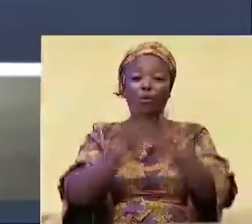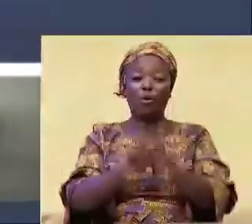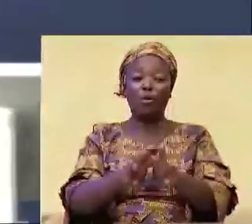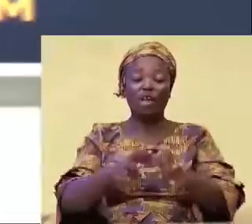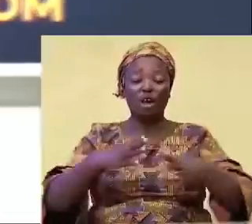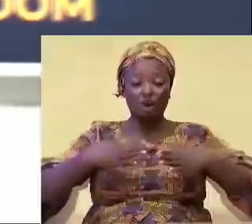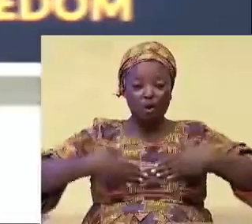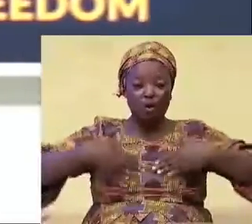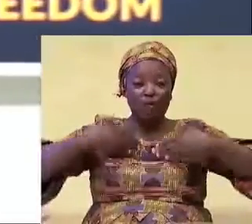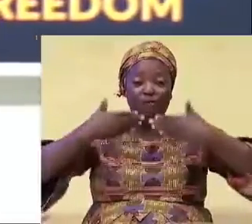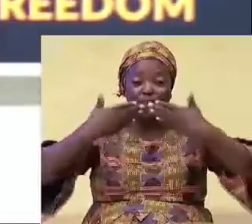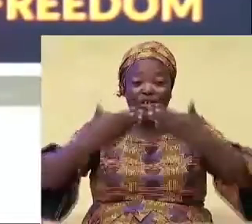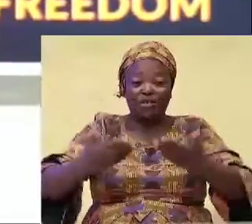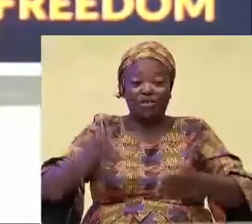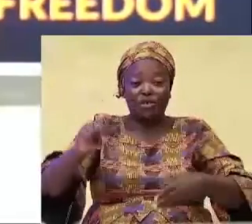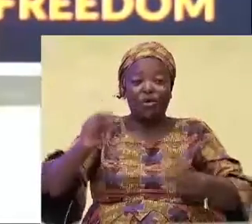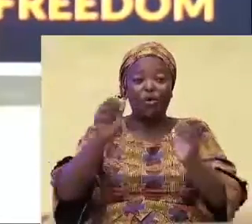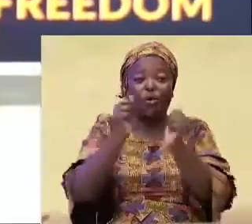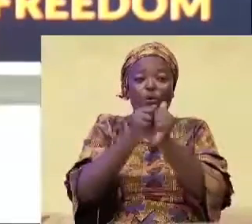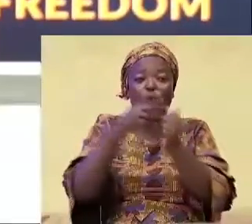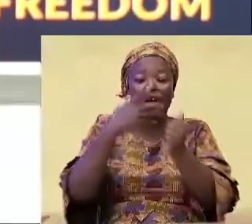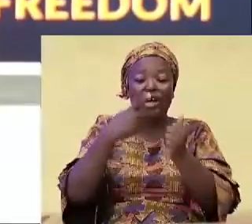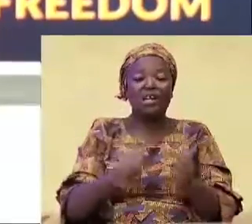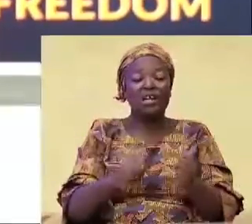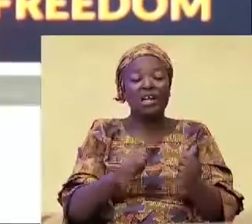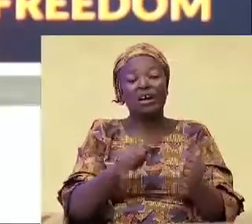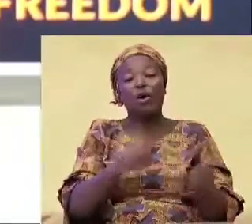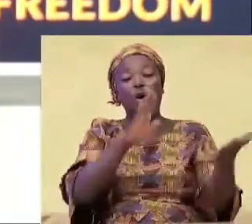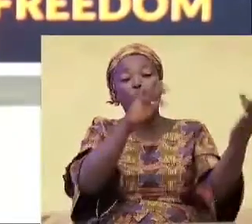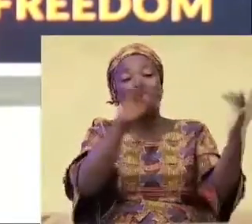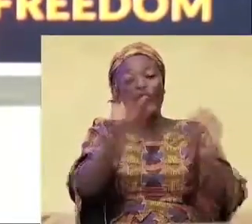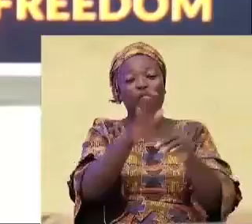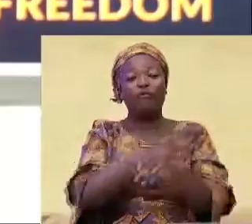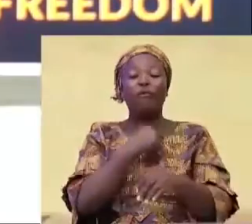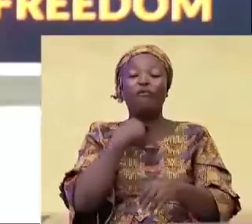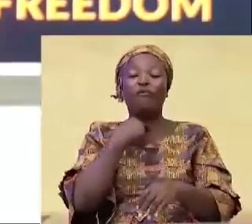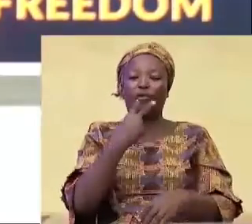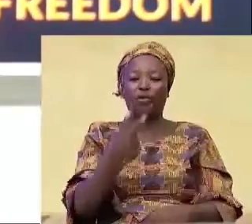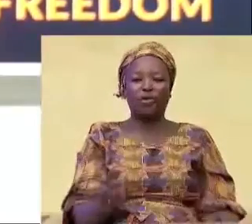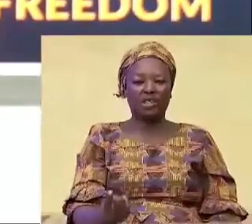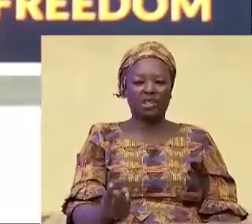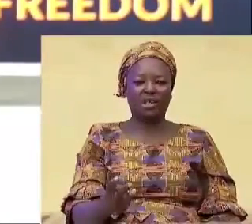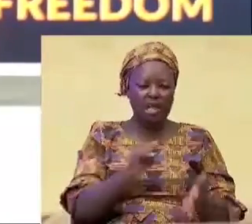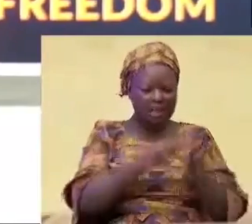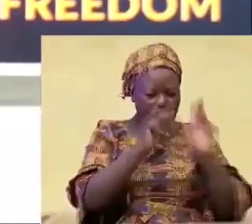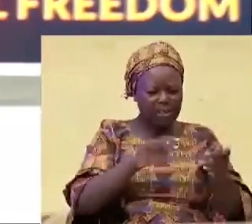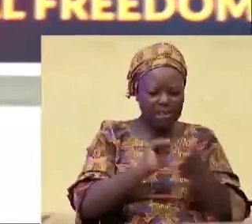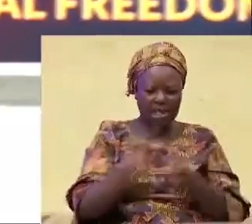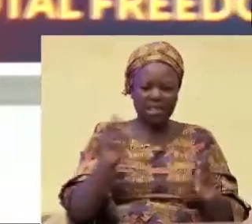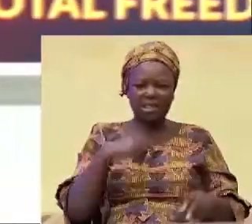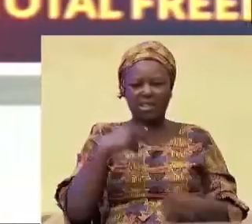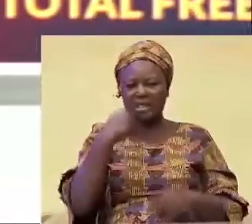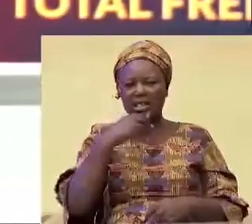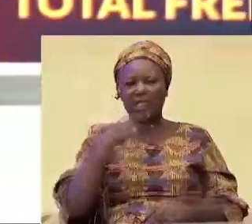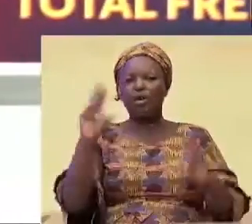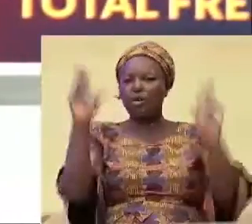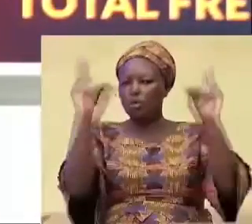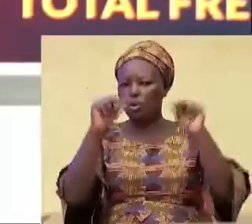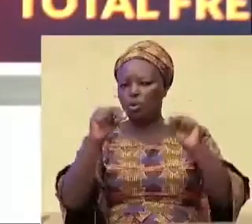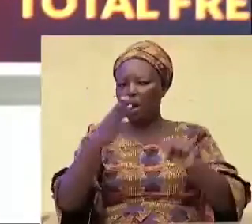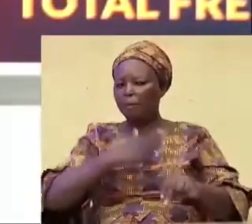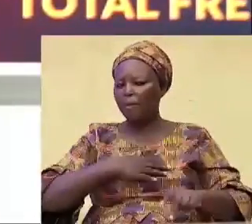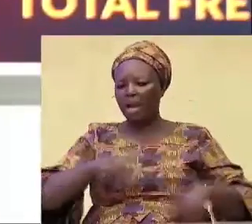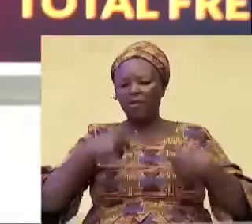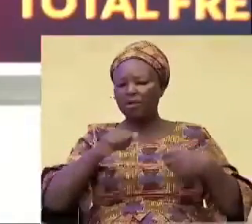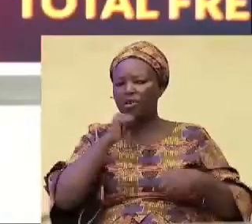a worthy confession with a hopeful voice. A person that says, no,